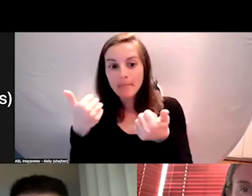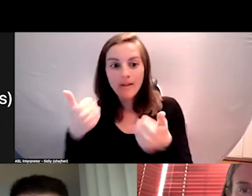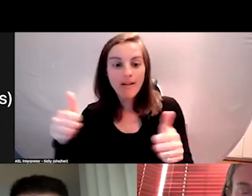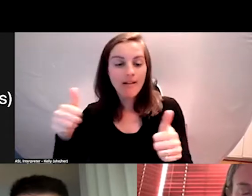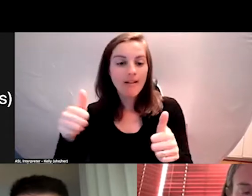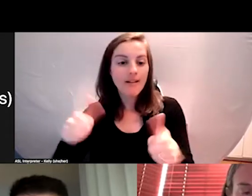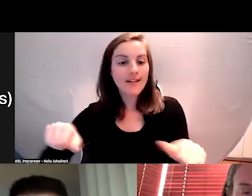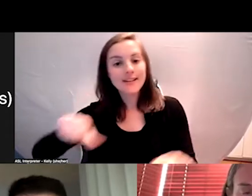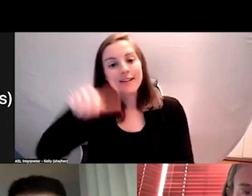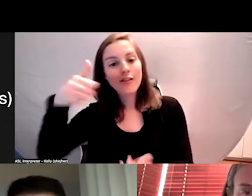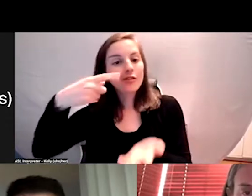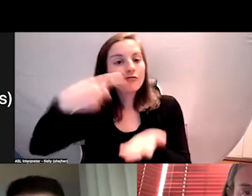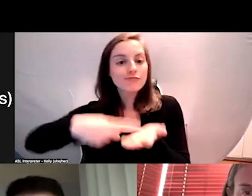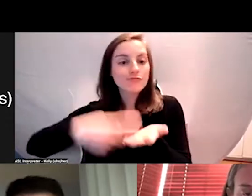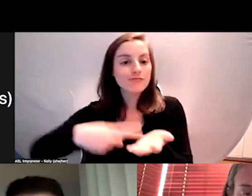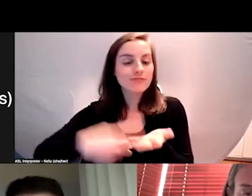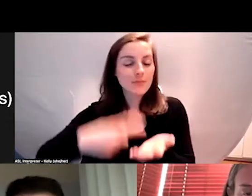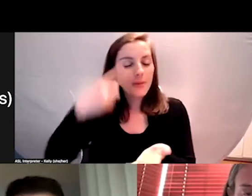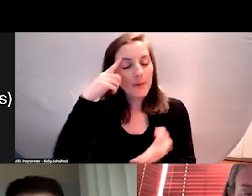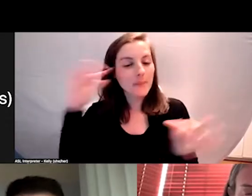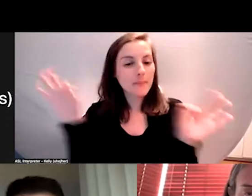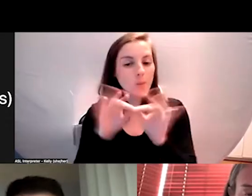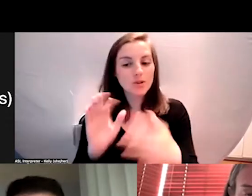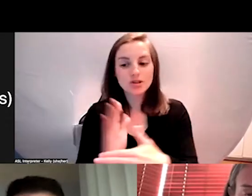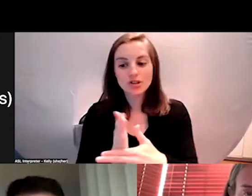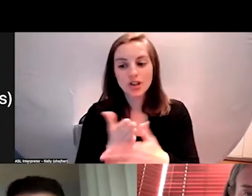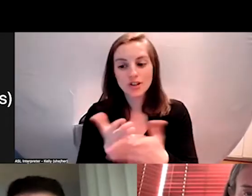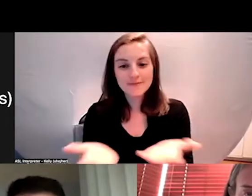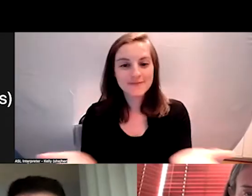will be really important to share with our audience today.